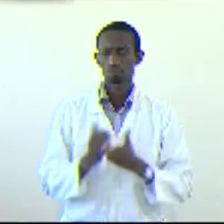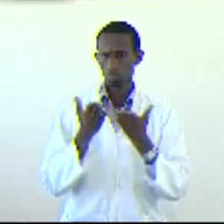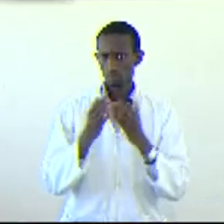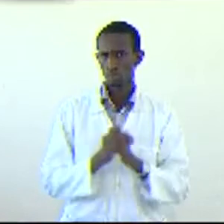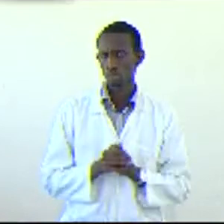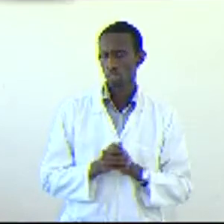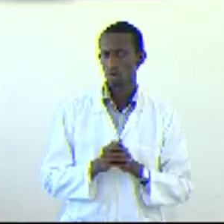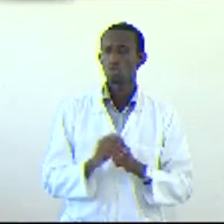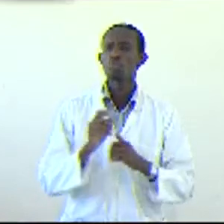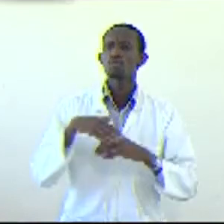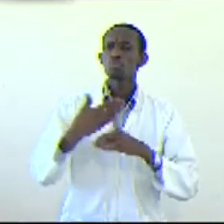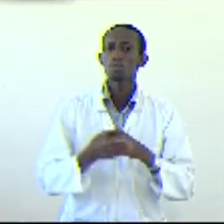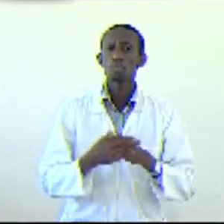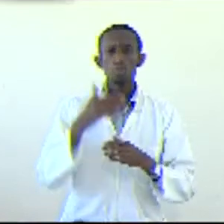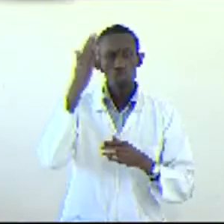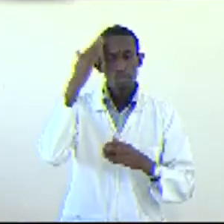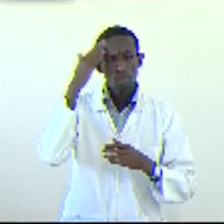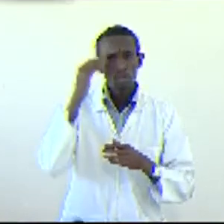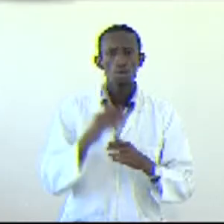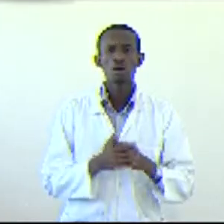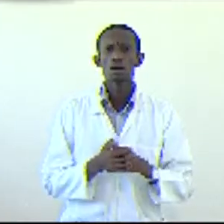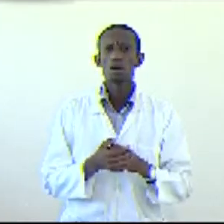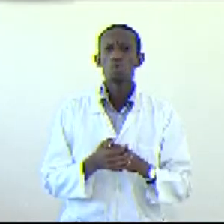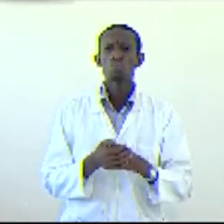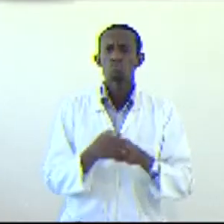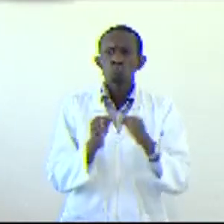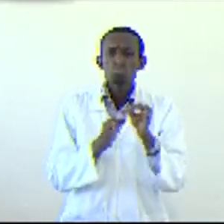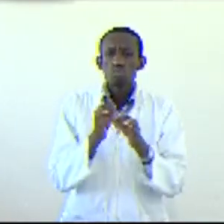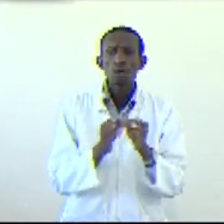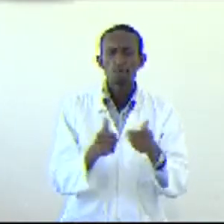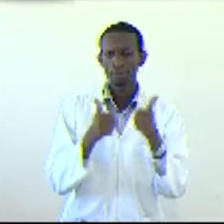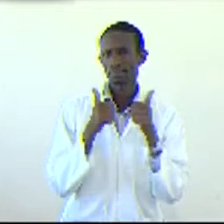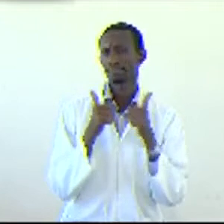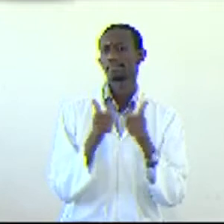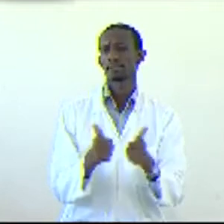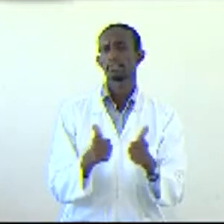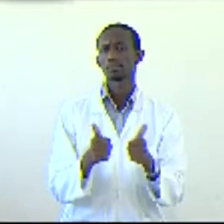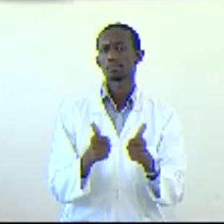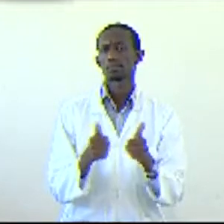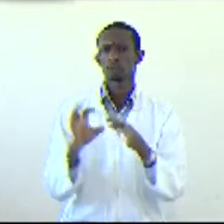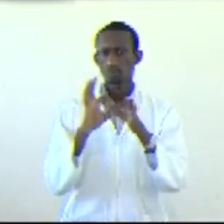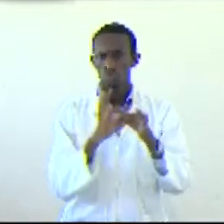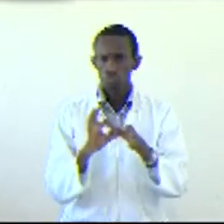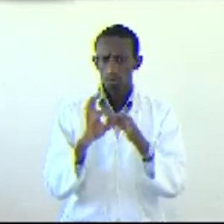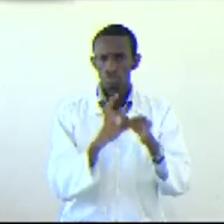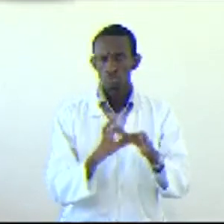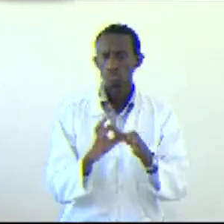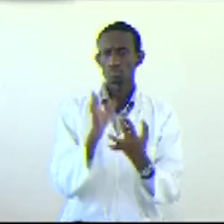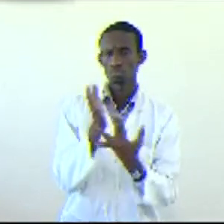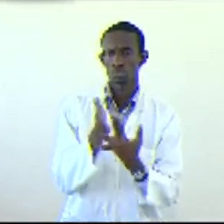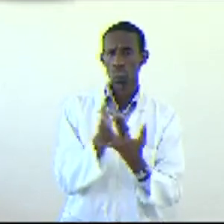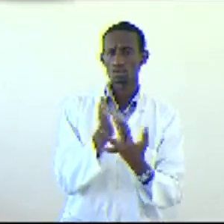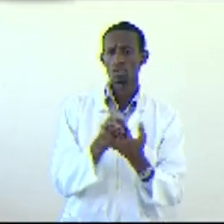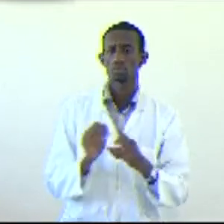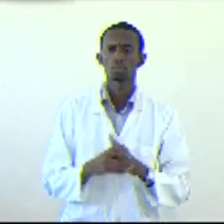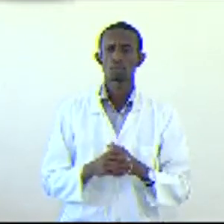to just to give, so at least the relationship between this work, energy, and the power.